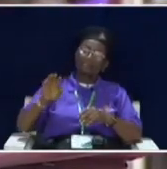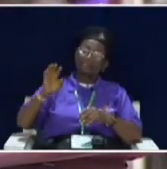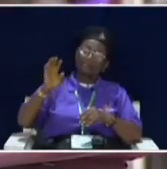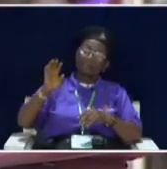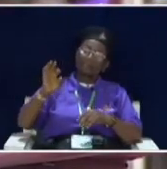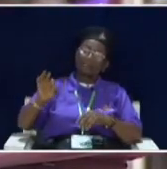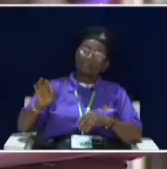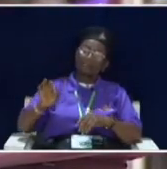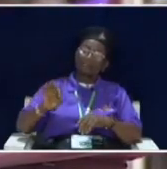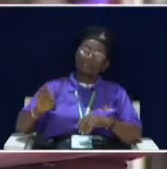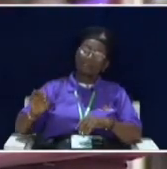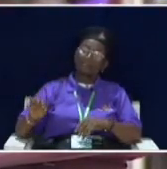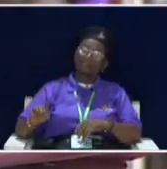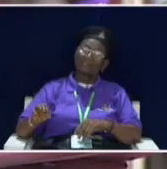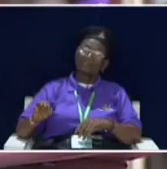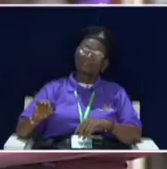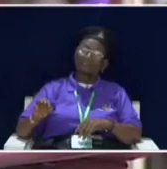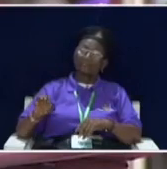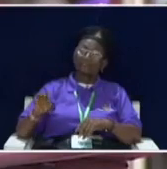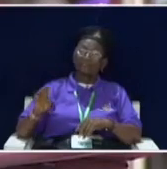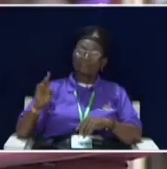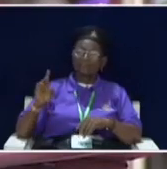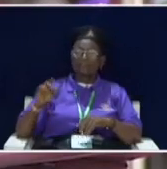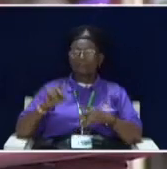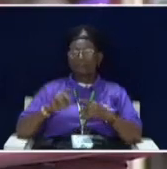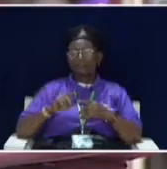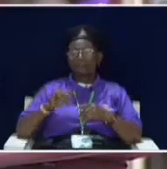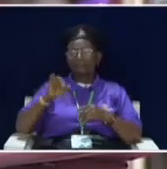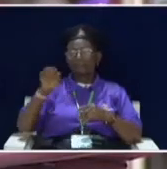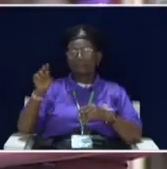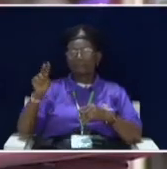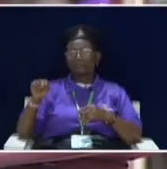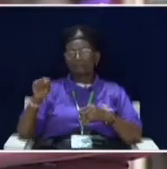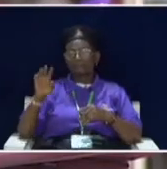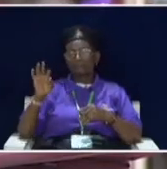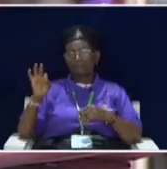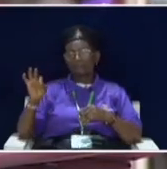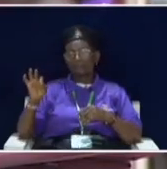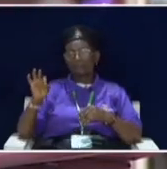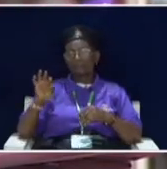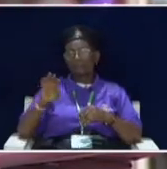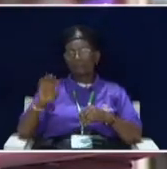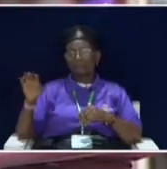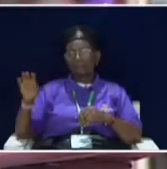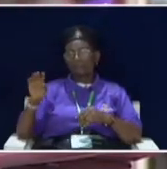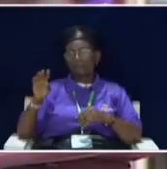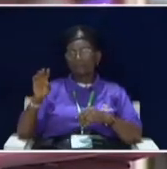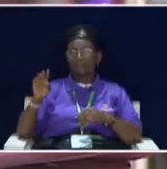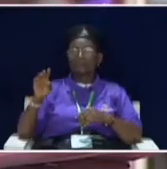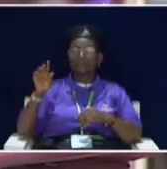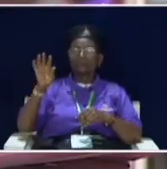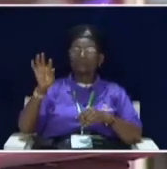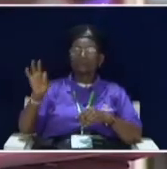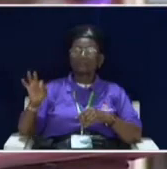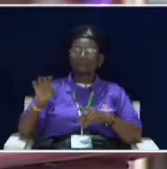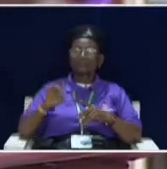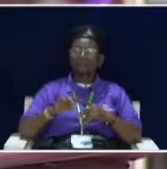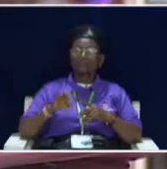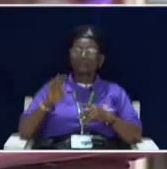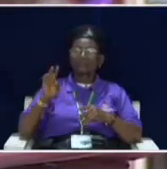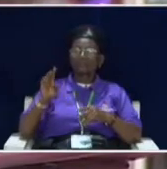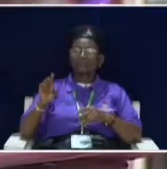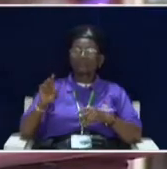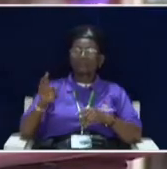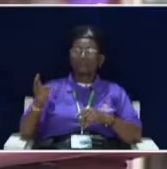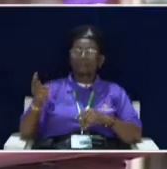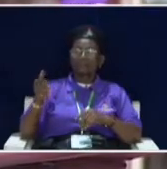1 to 7. Ese kini si keje. John 9 from verse 1 to 7. Johanu ori kesan ese kini si keje. There was a